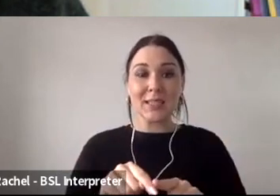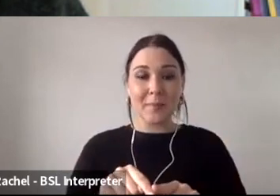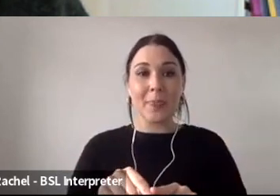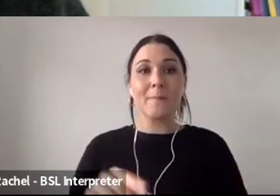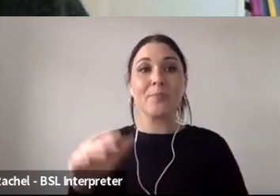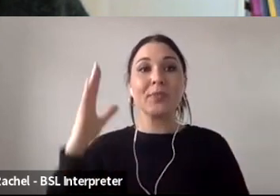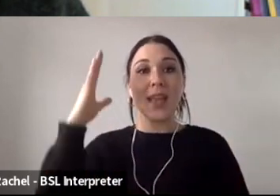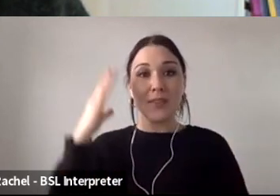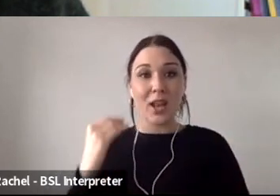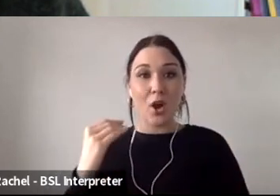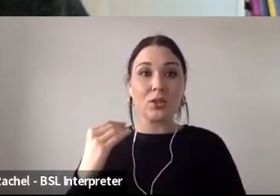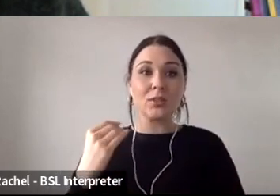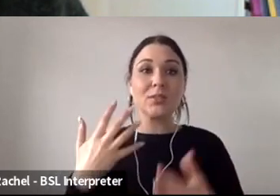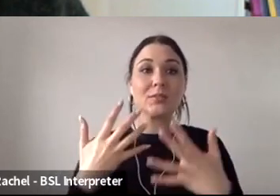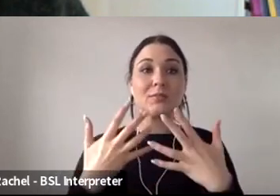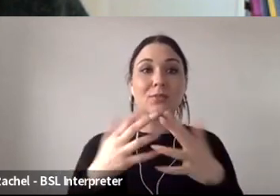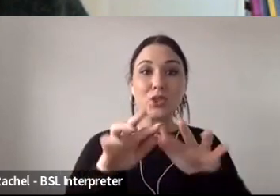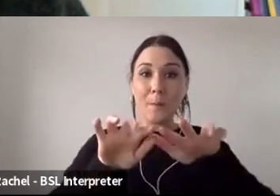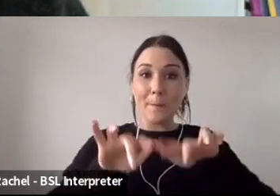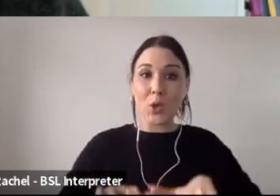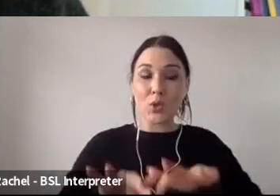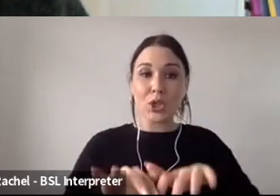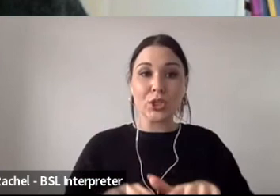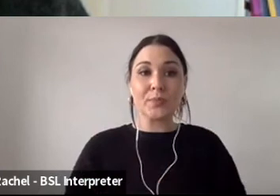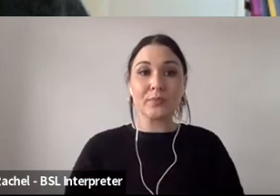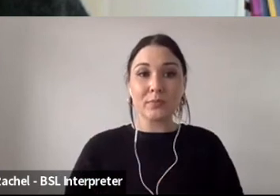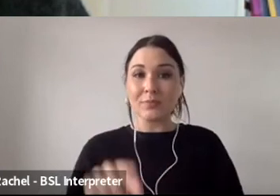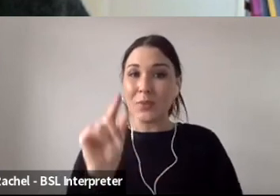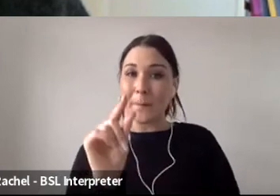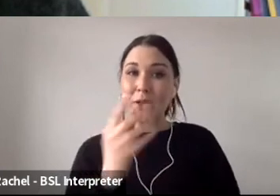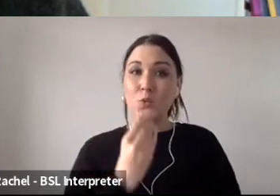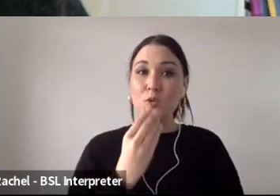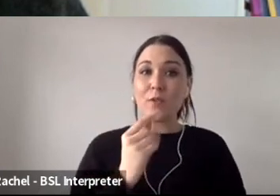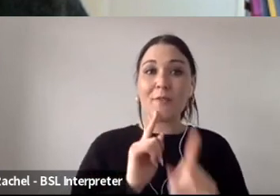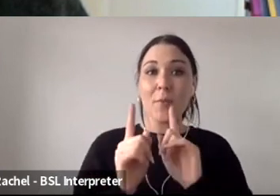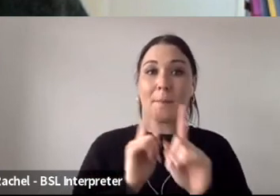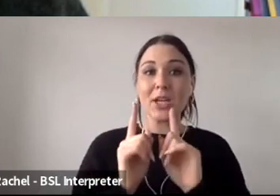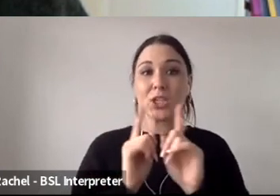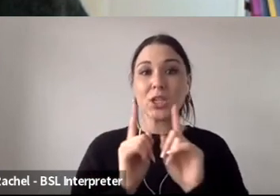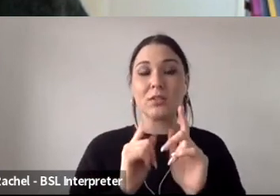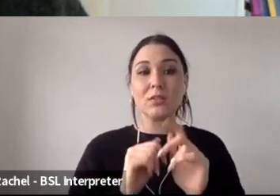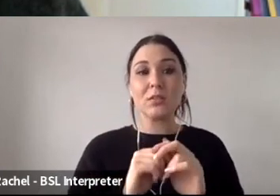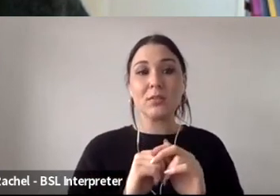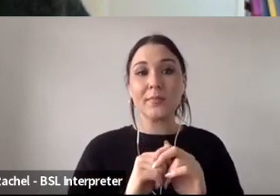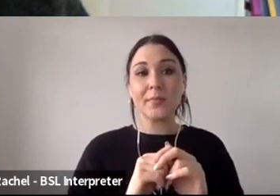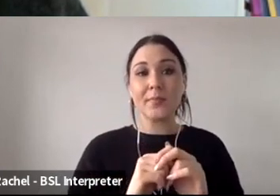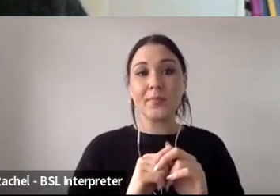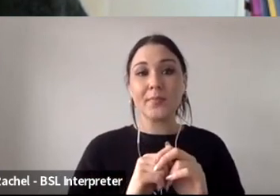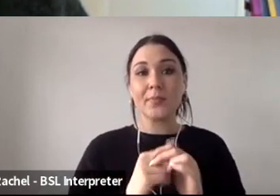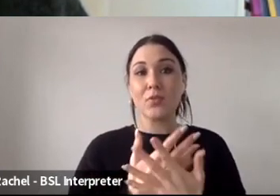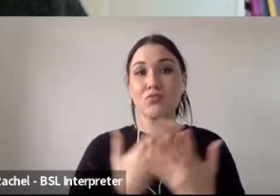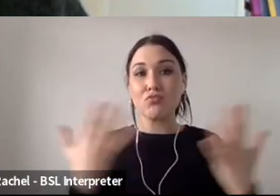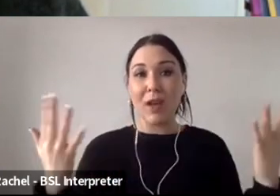computing, which got a minor useful information in it. But it's got it on a whole range